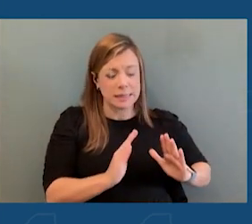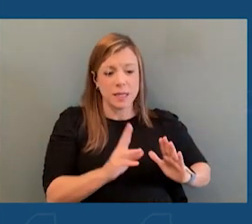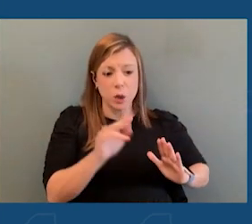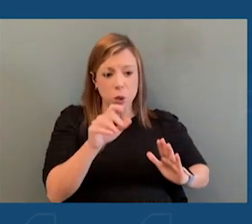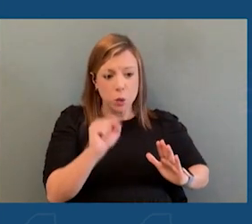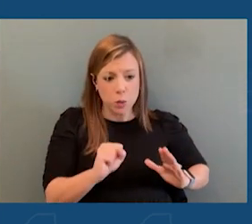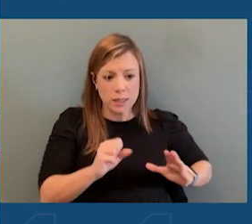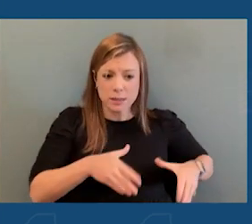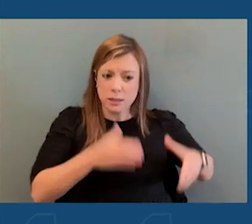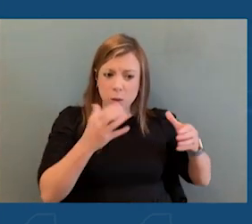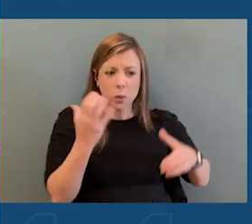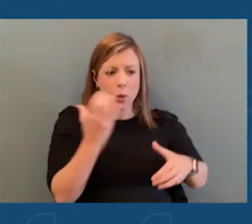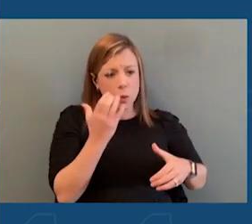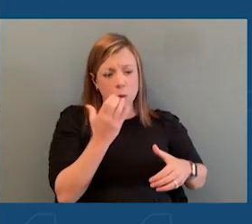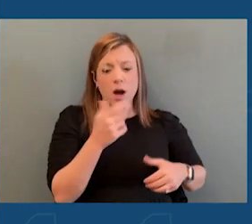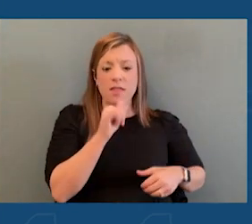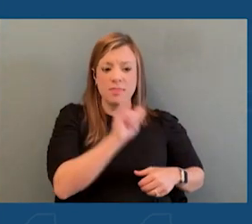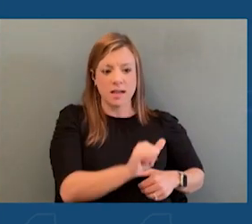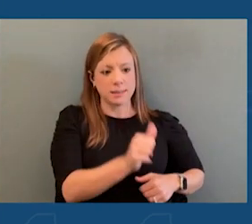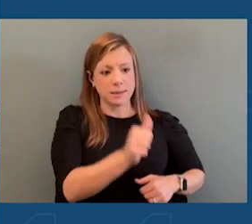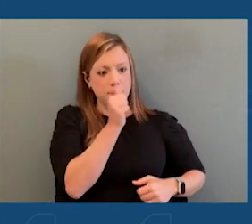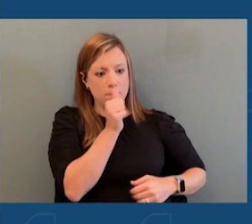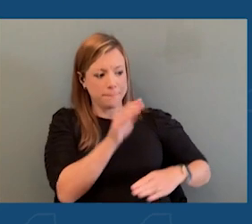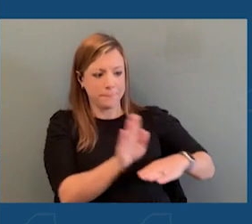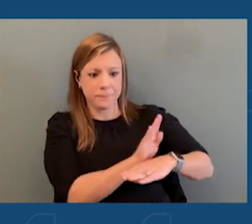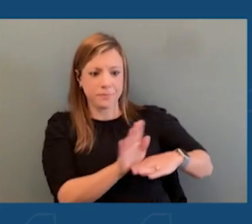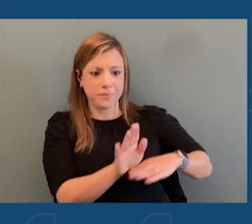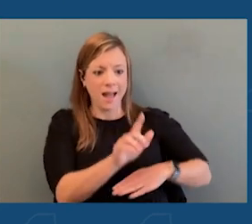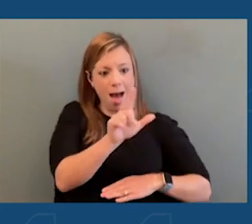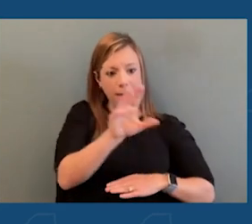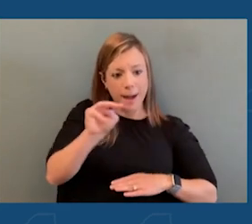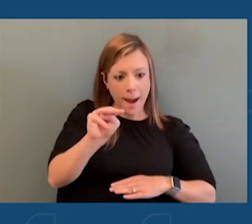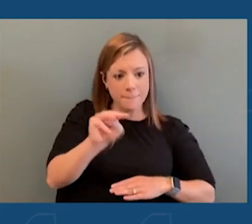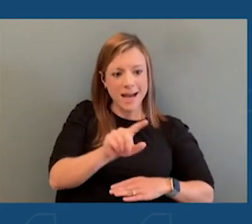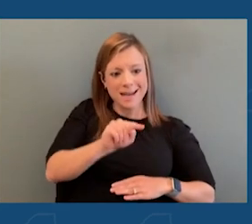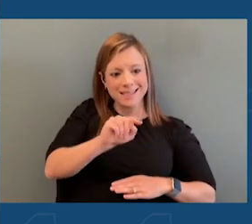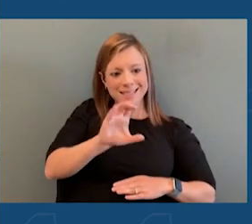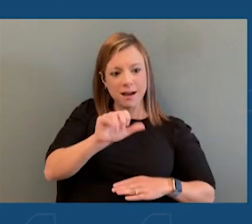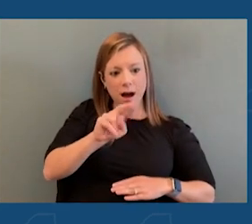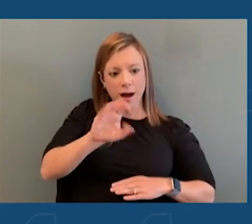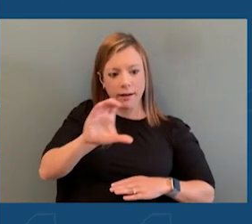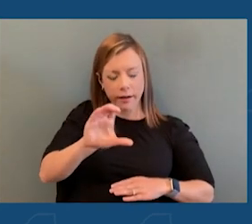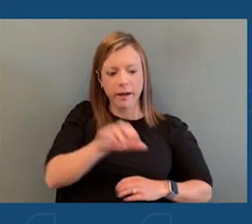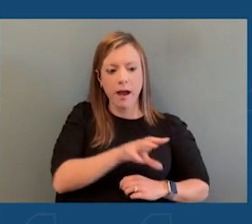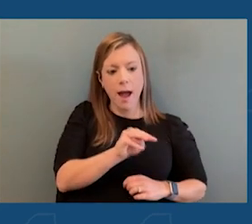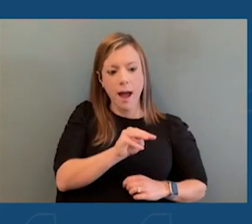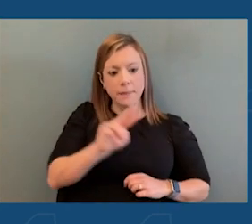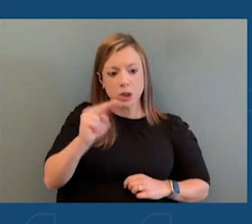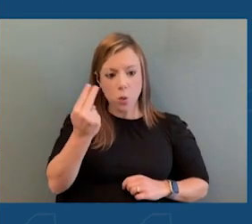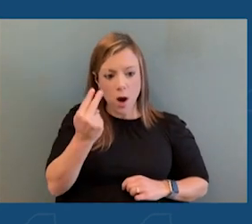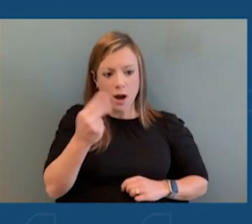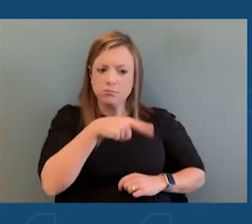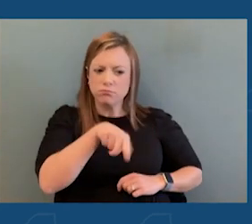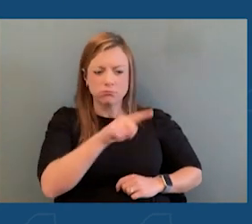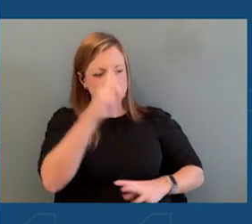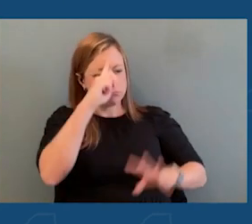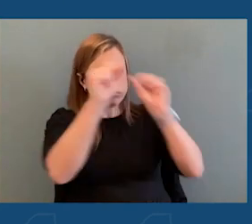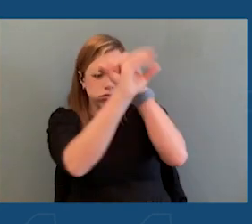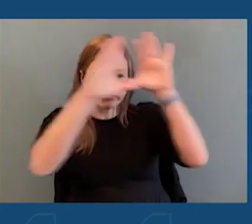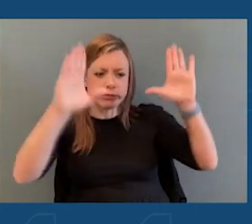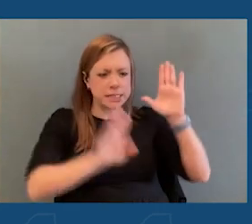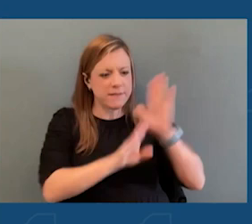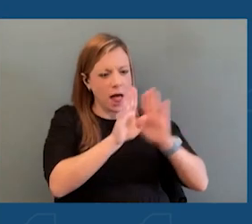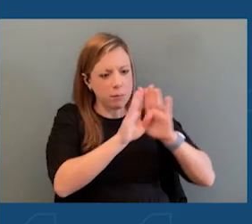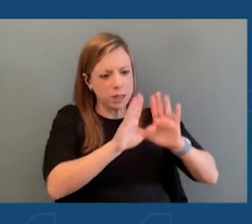sector partnership, and L&M and Taconic and M Squared are right at the top when it comes to visionary developers in New York City, so I want to give